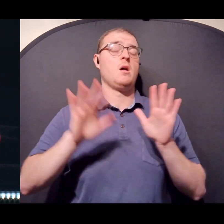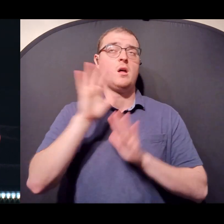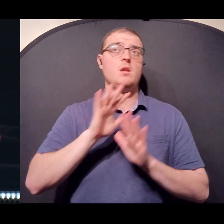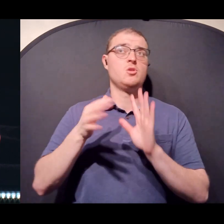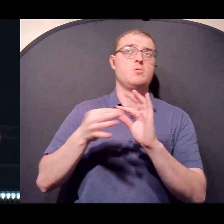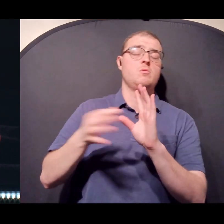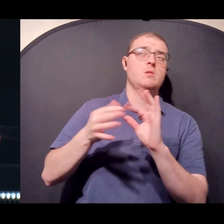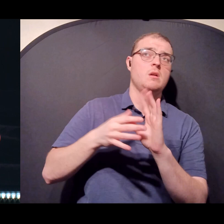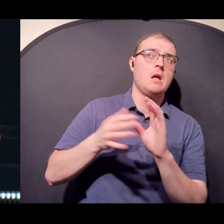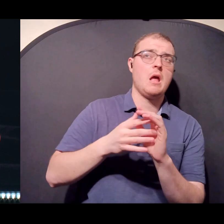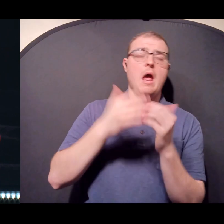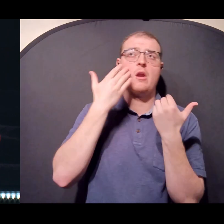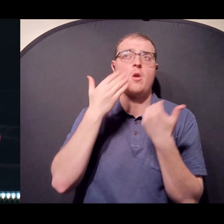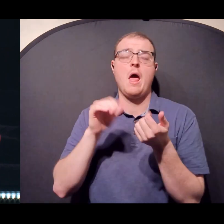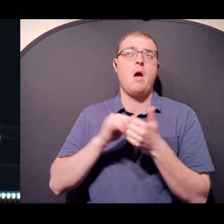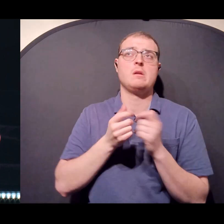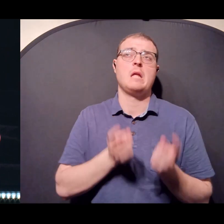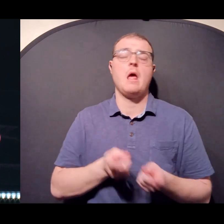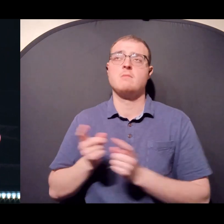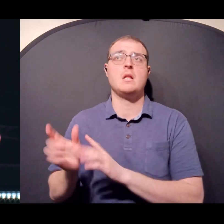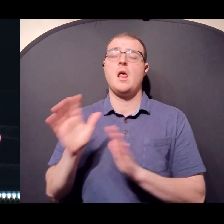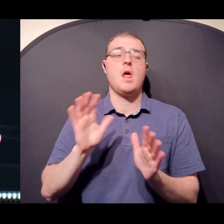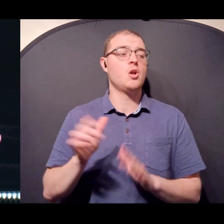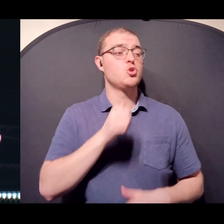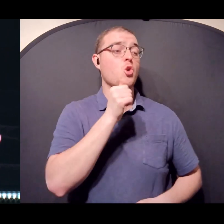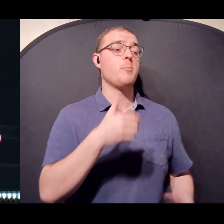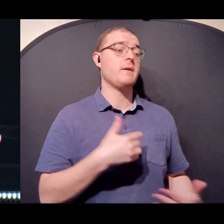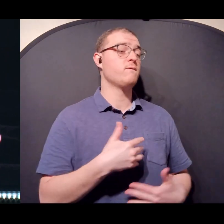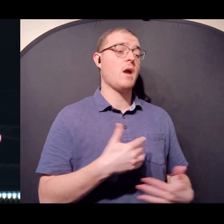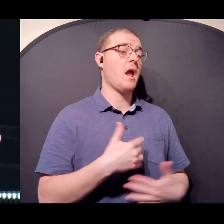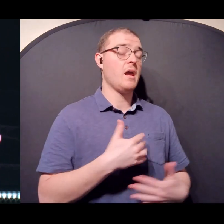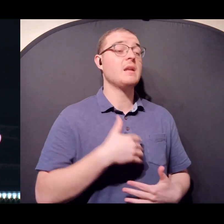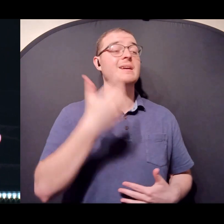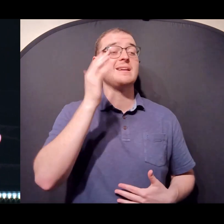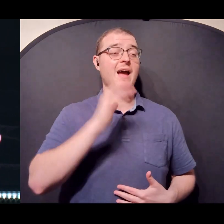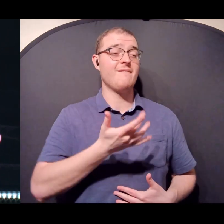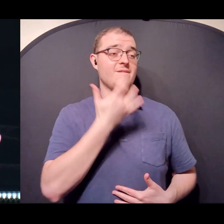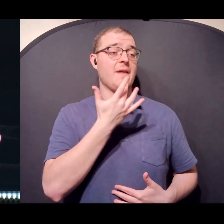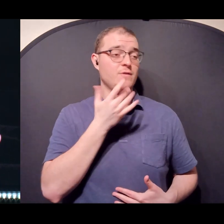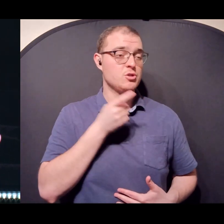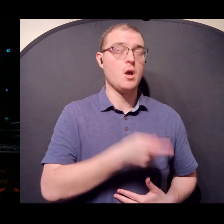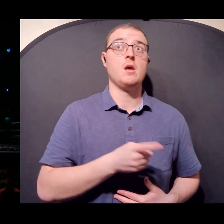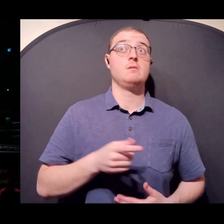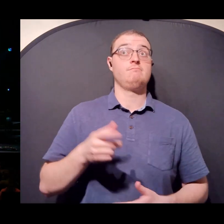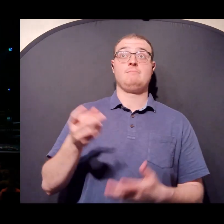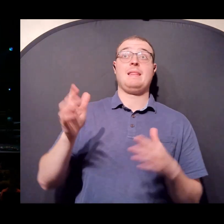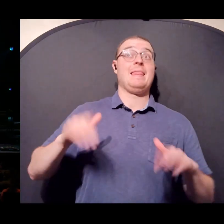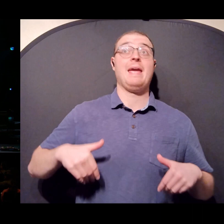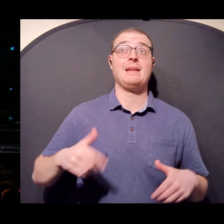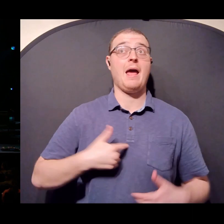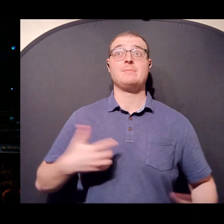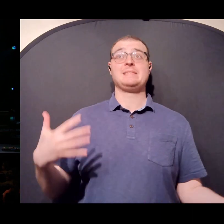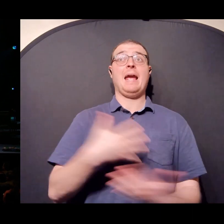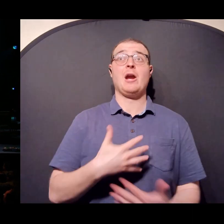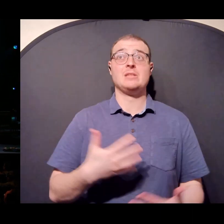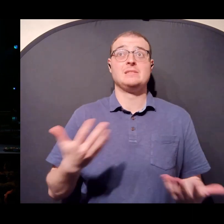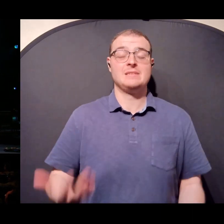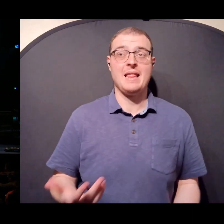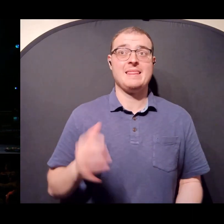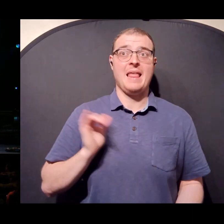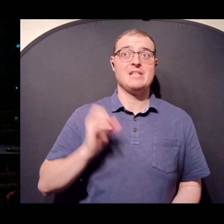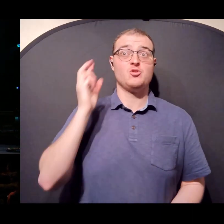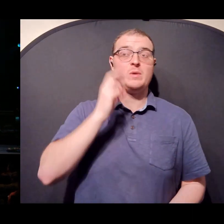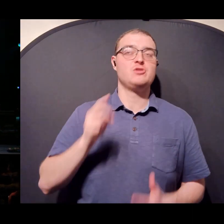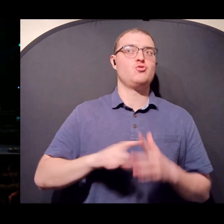kind of greeting this might be. But the angel said to her, "Do not be afraid, Mary. You have found favor with God." Too late. I'm scared.